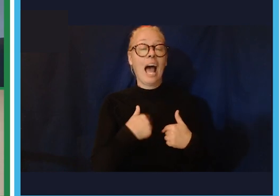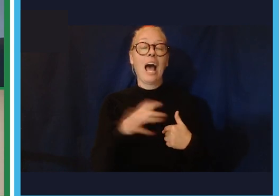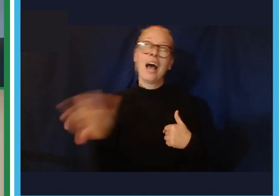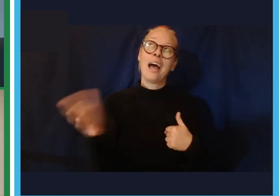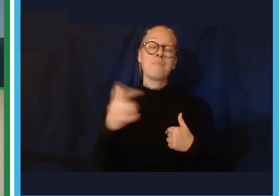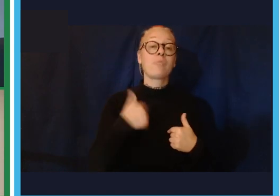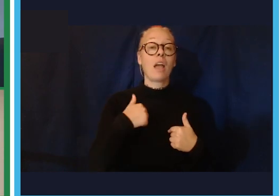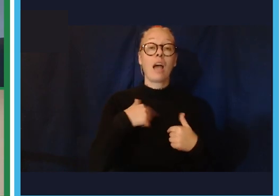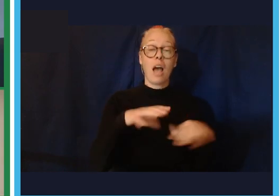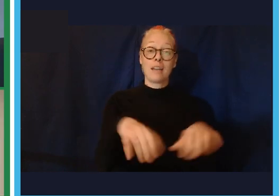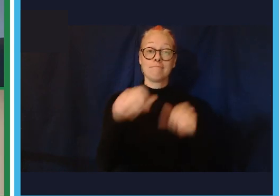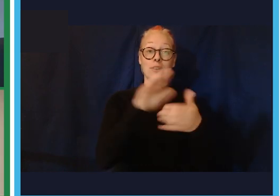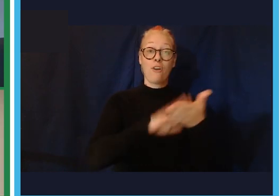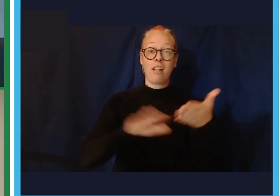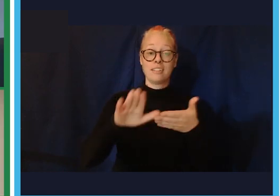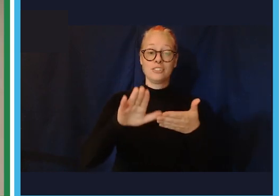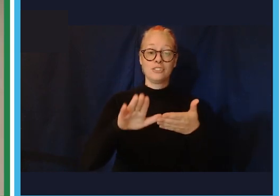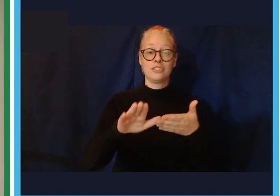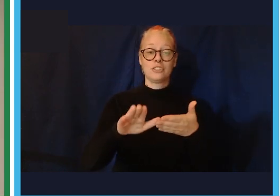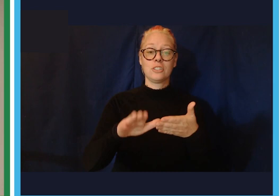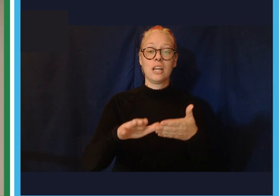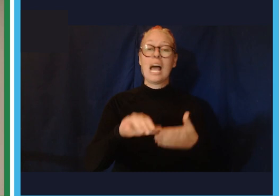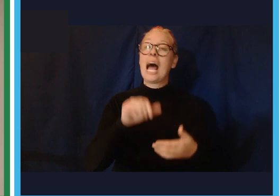comedy writing and performance at Humber.